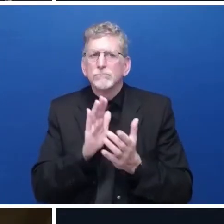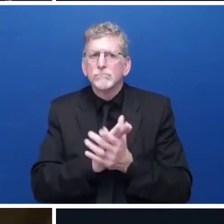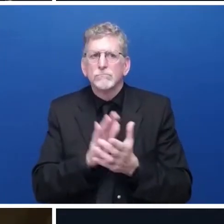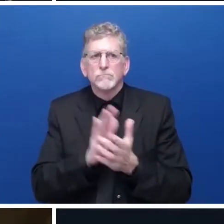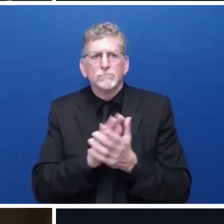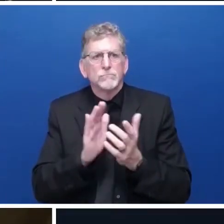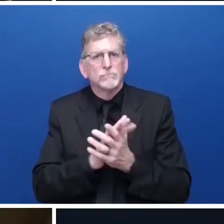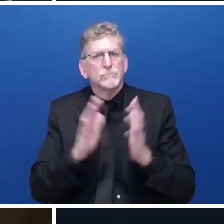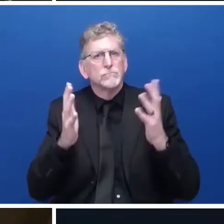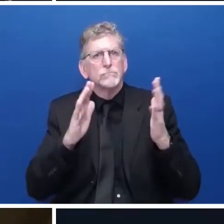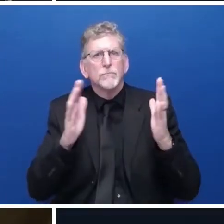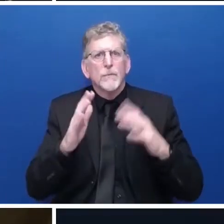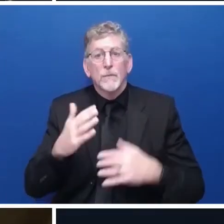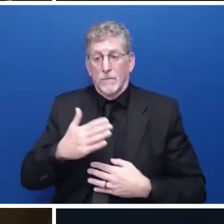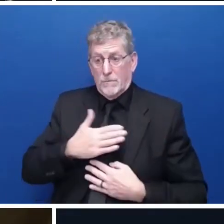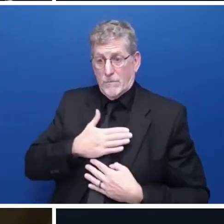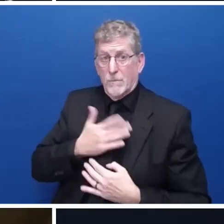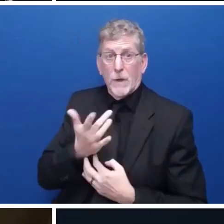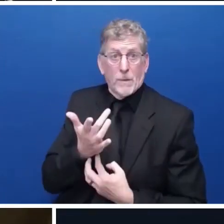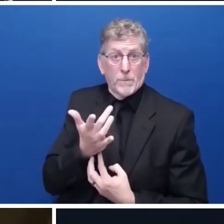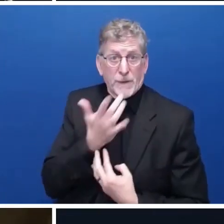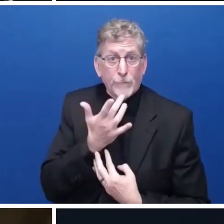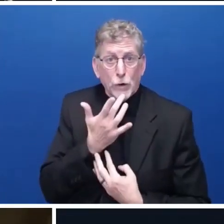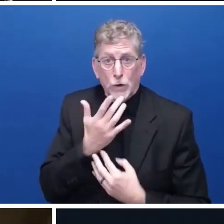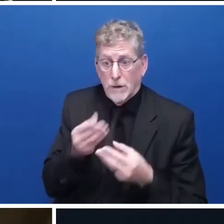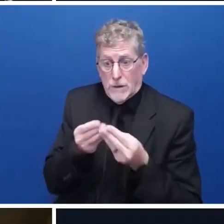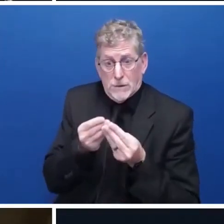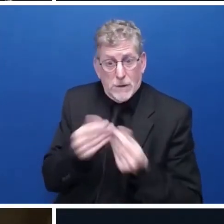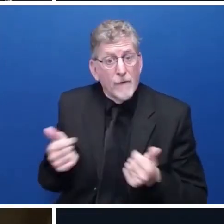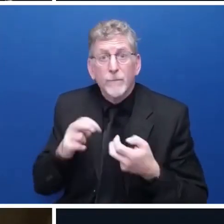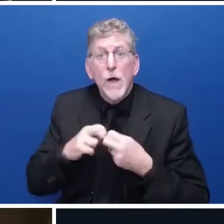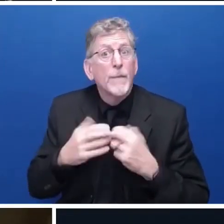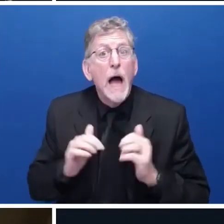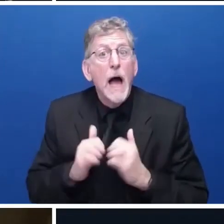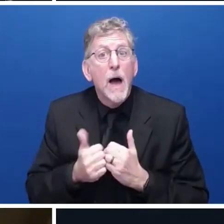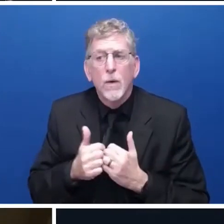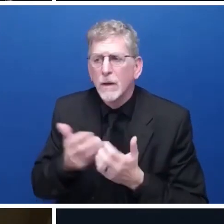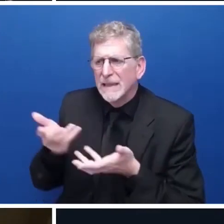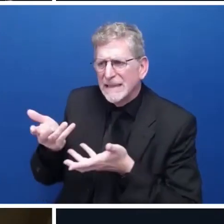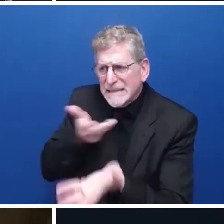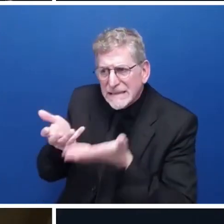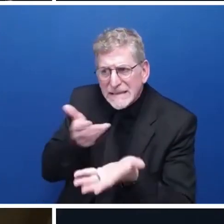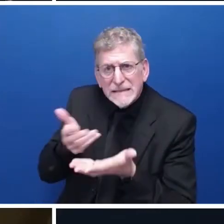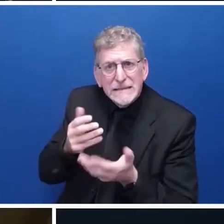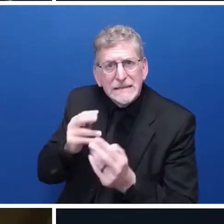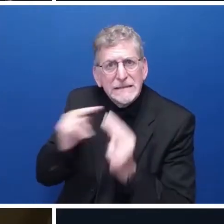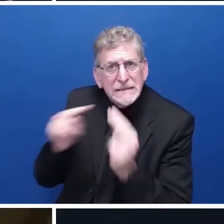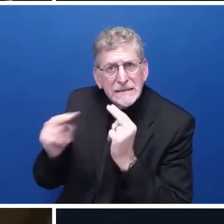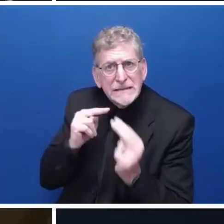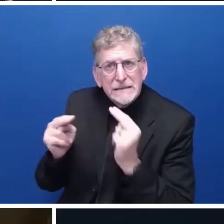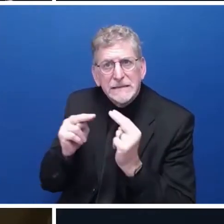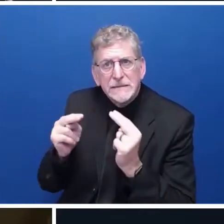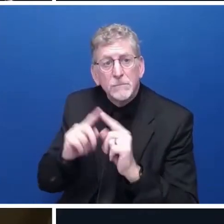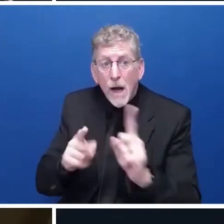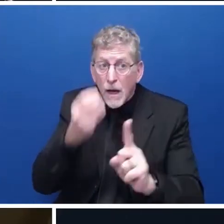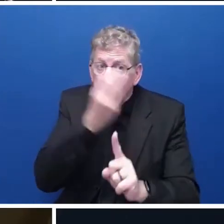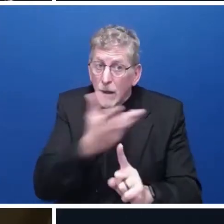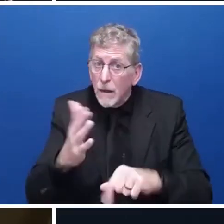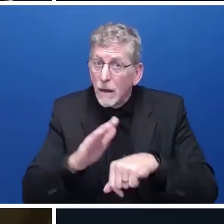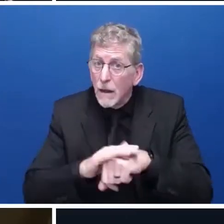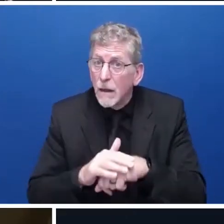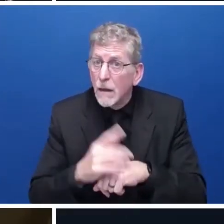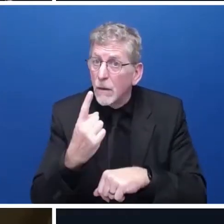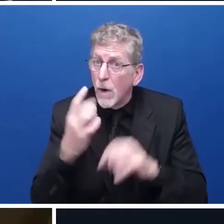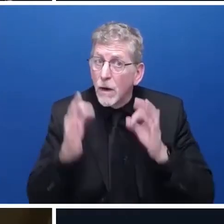is to solve this problem through diplomacy. But one thing is certain, I will never allow the world's #1 sponsor